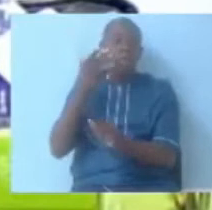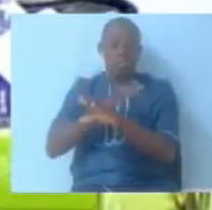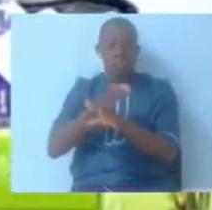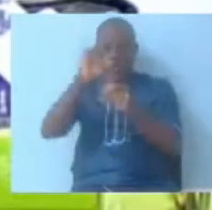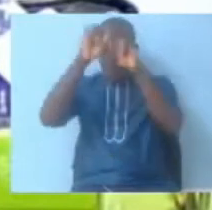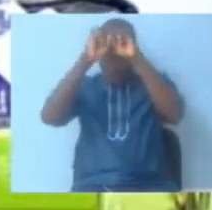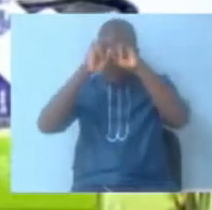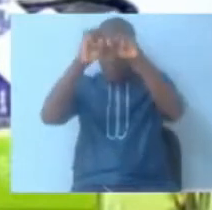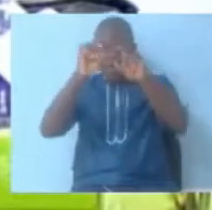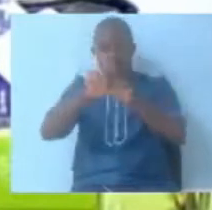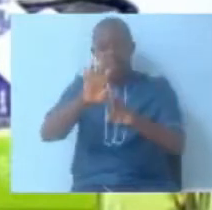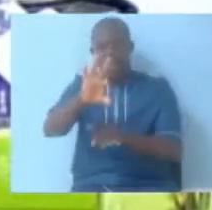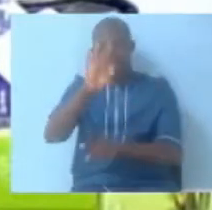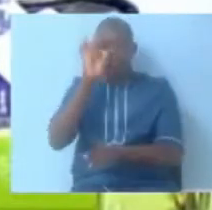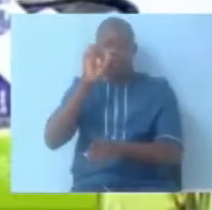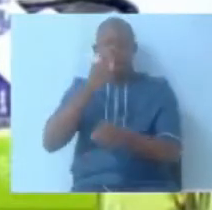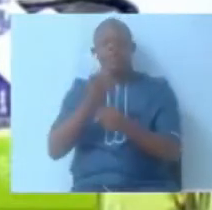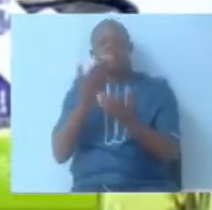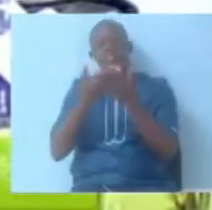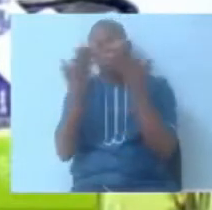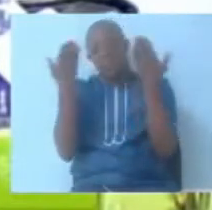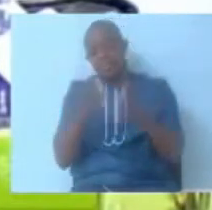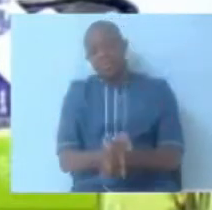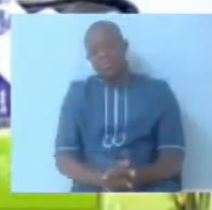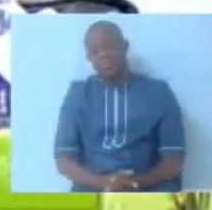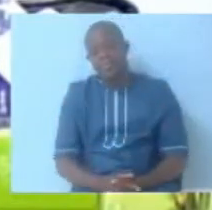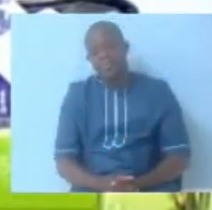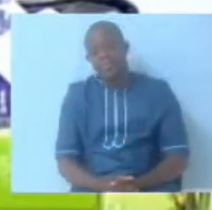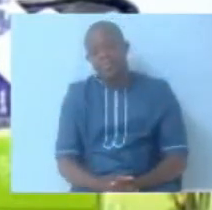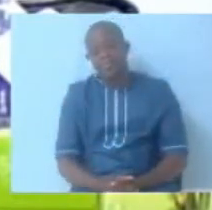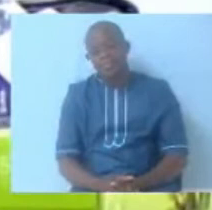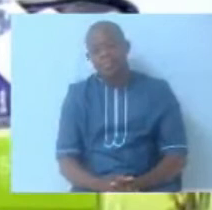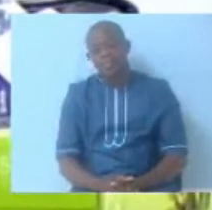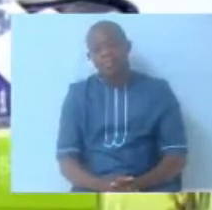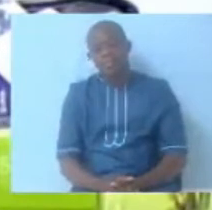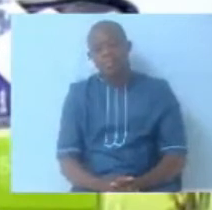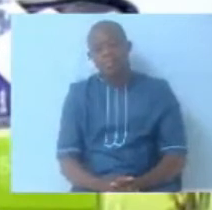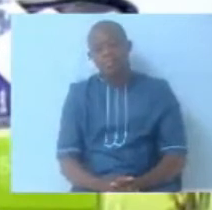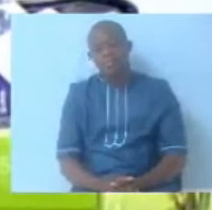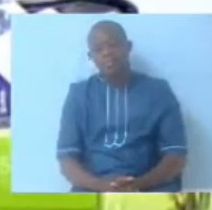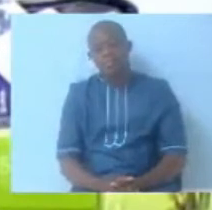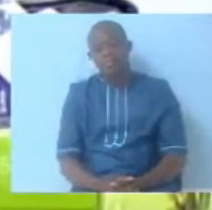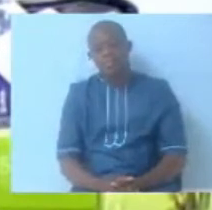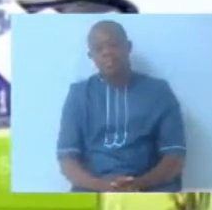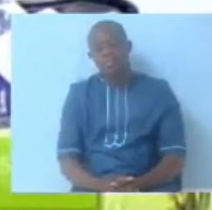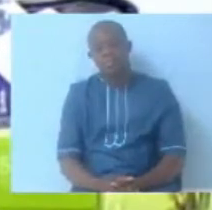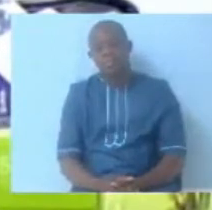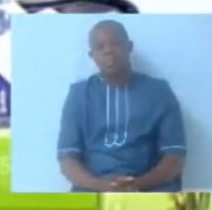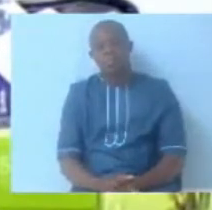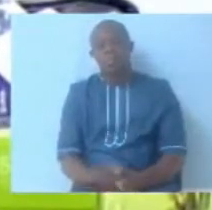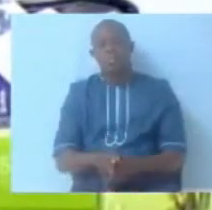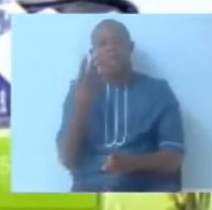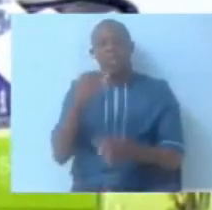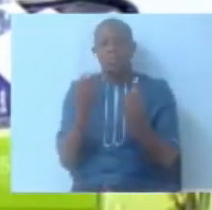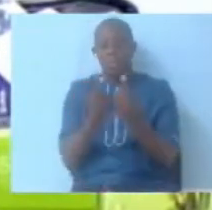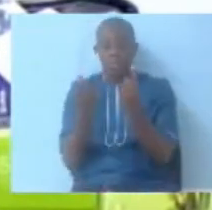tanto luma juna le hanijan nimansa kunda bafang akwonyinkela. And how it was all generated,